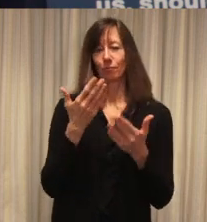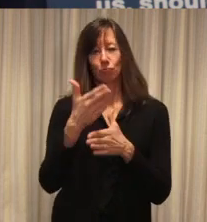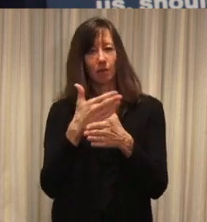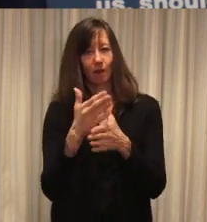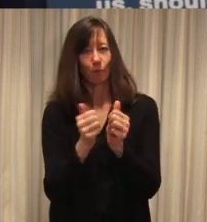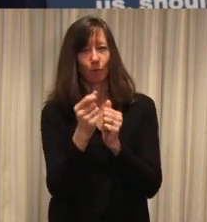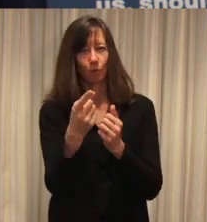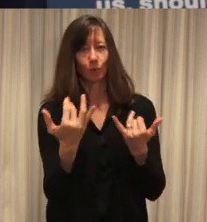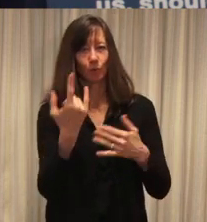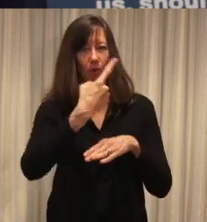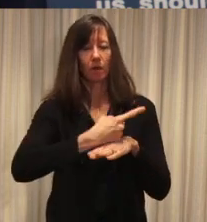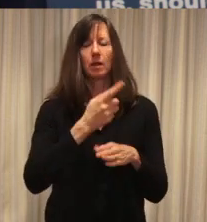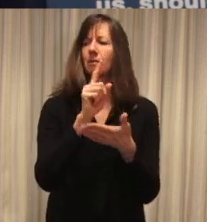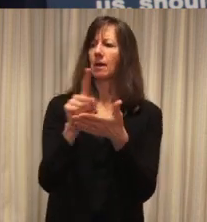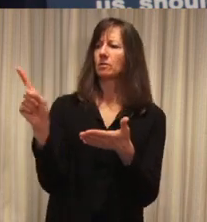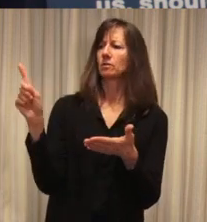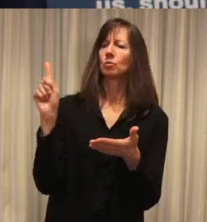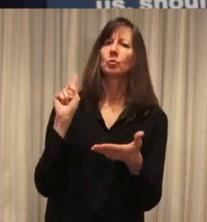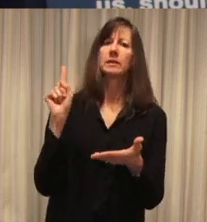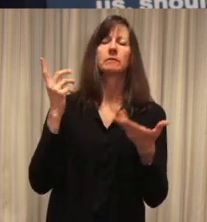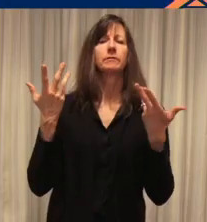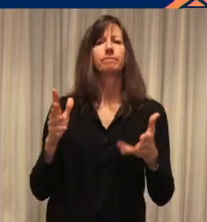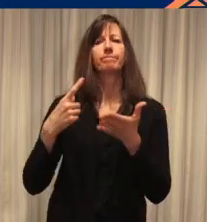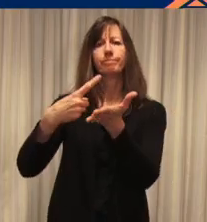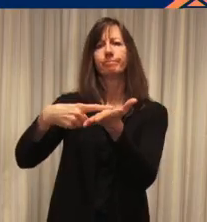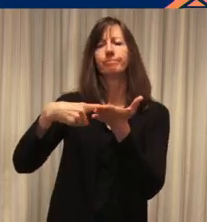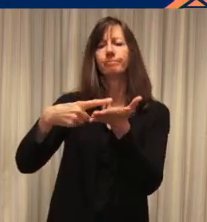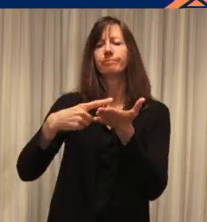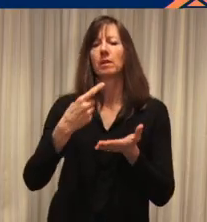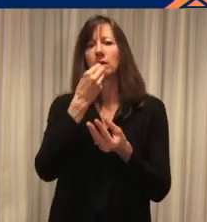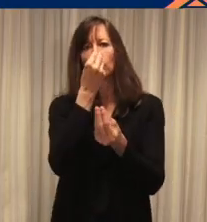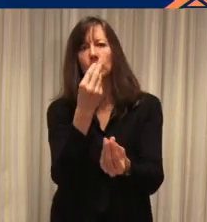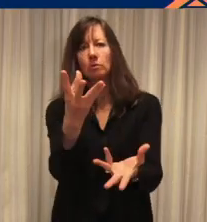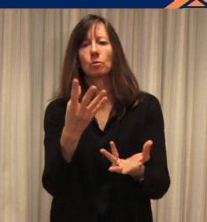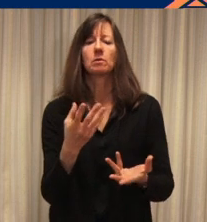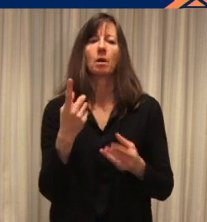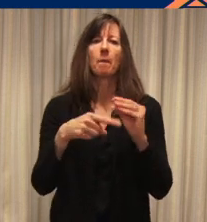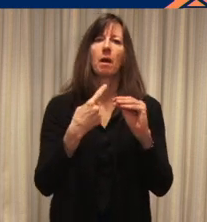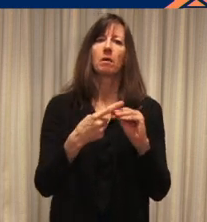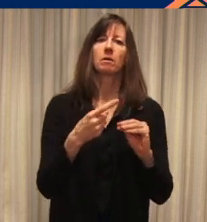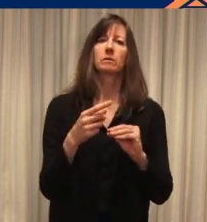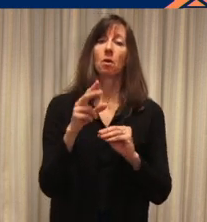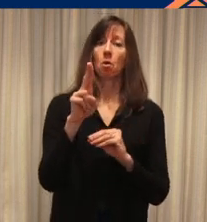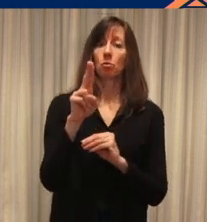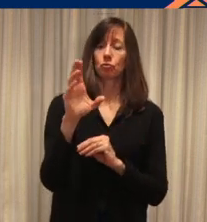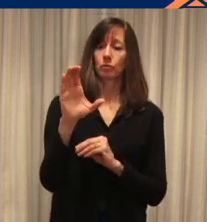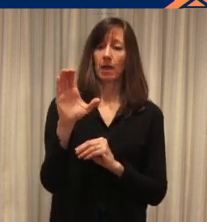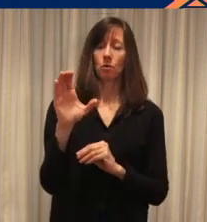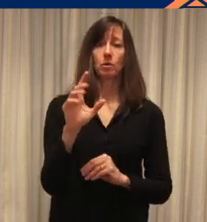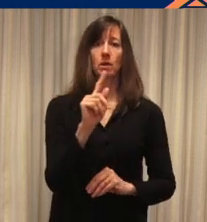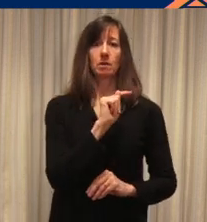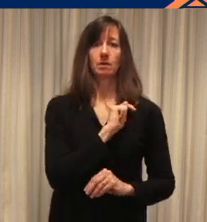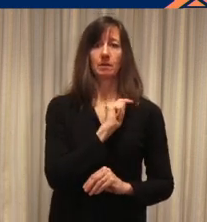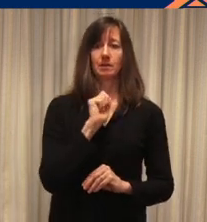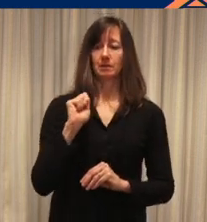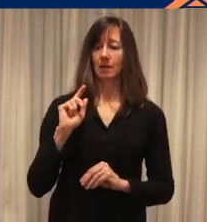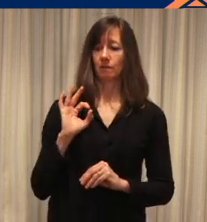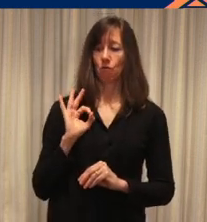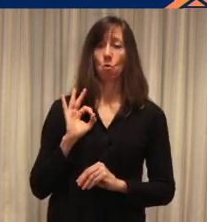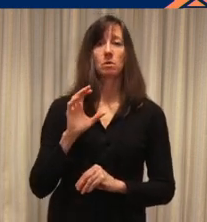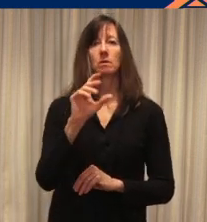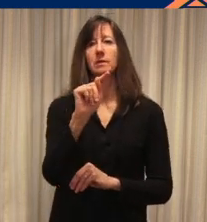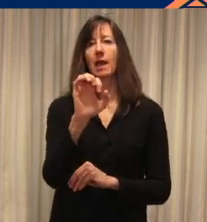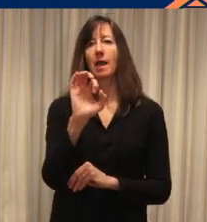week about our Ulster County Recovery Task Force, and what this is really about is meeting that most